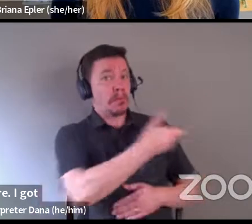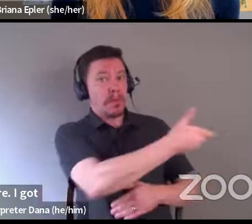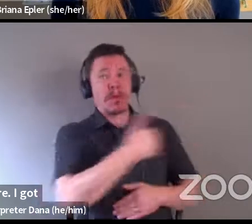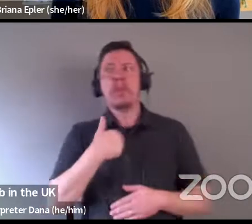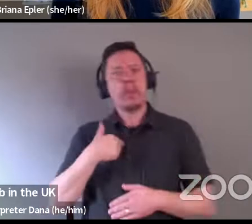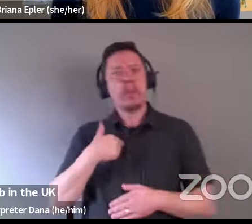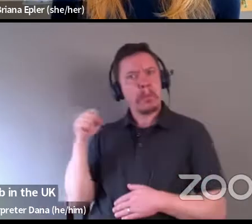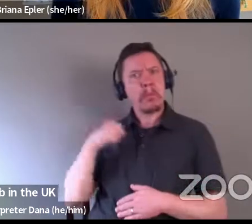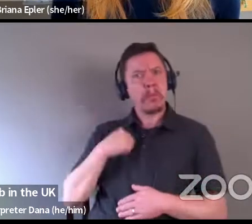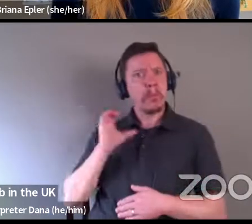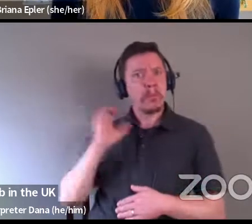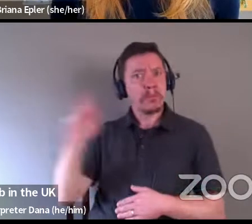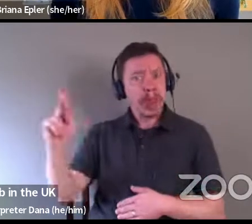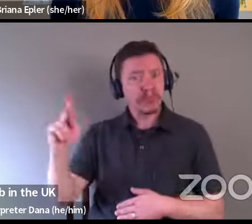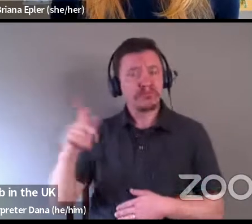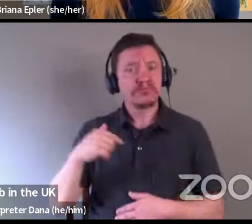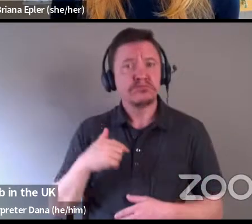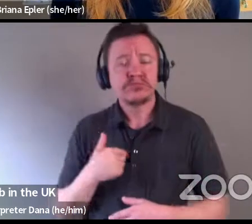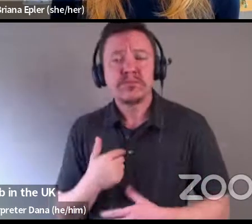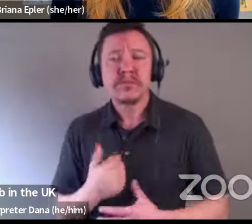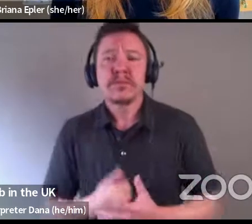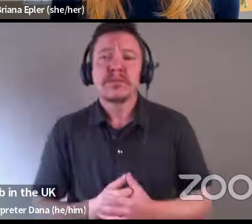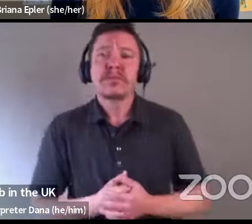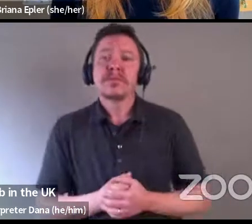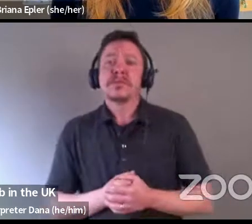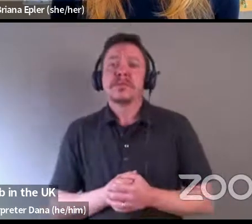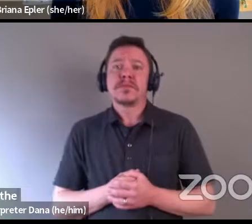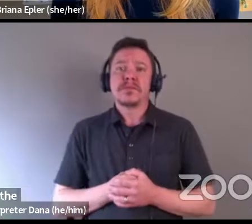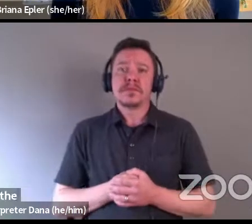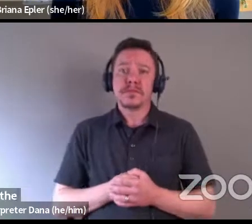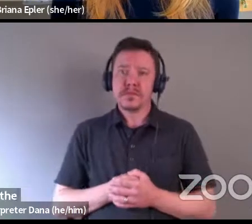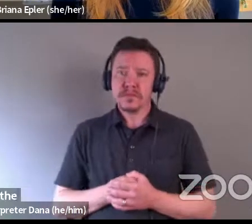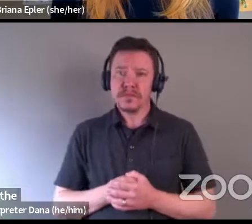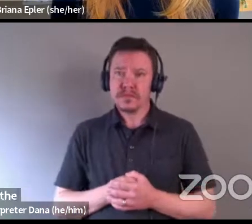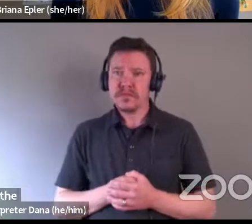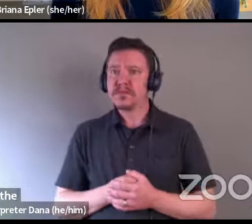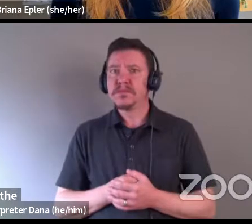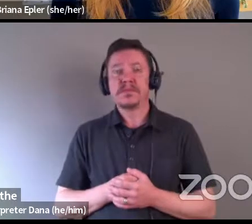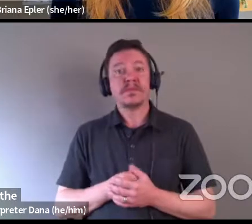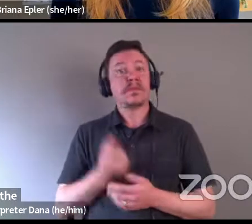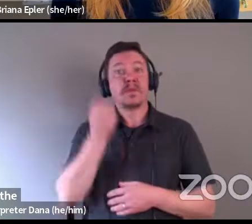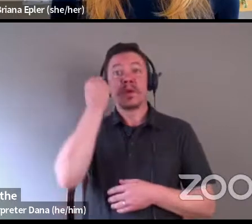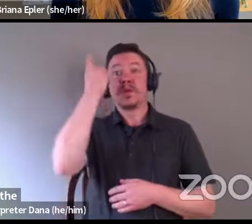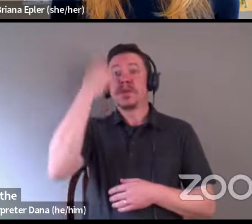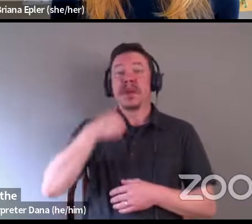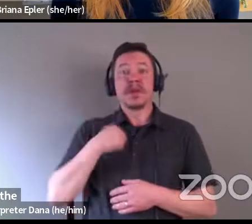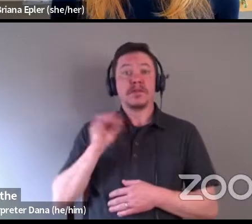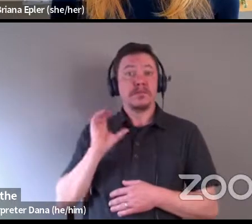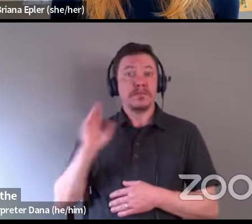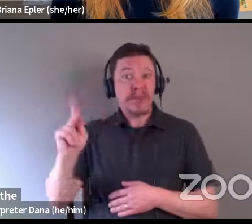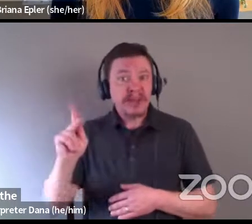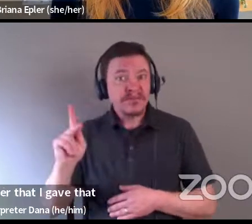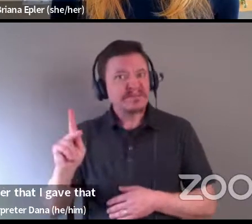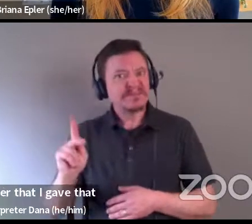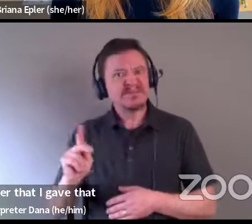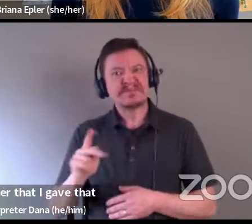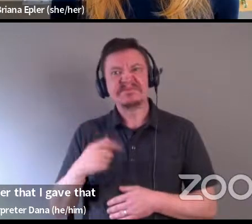from University. And very soon after that, I gave that up, became